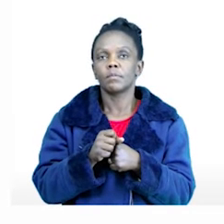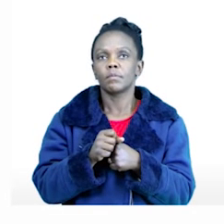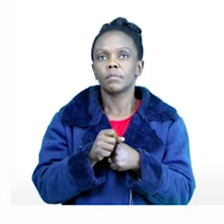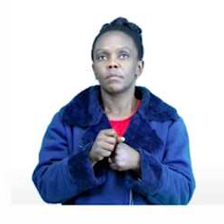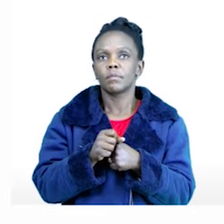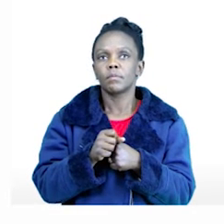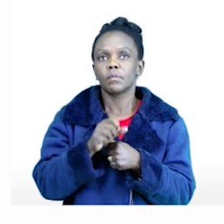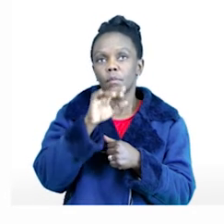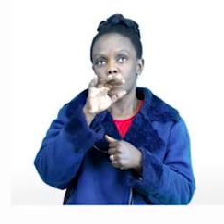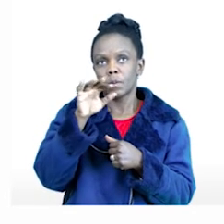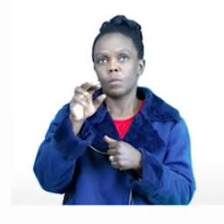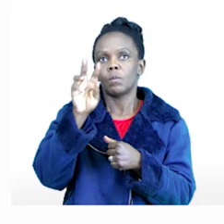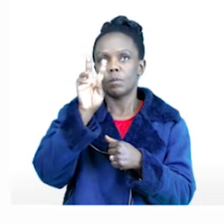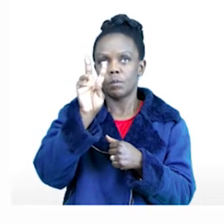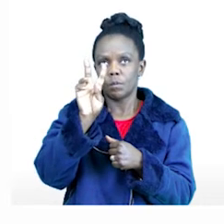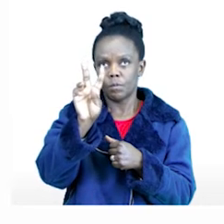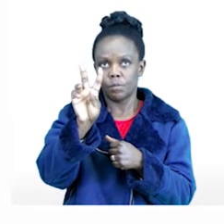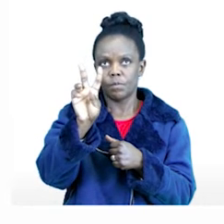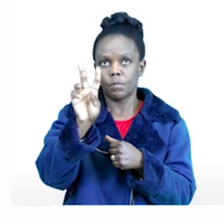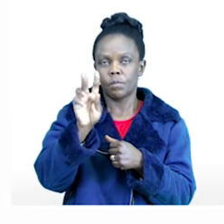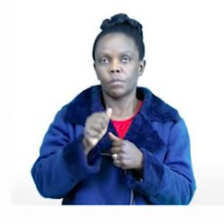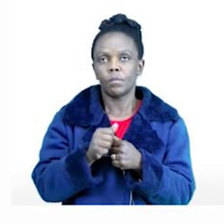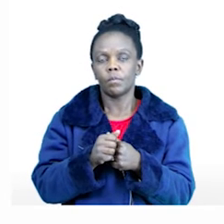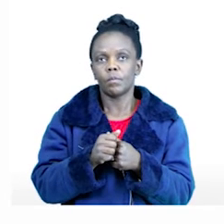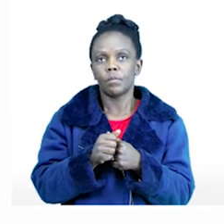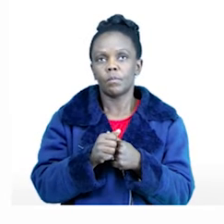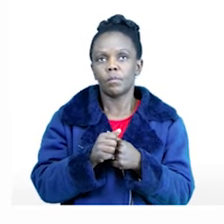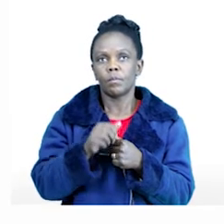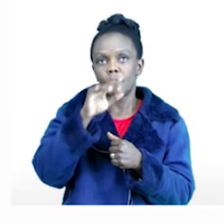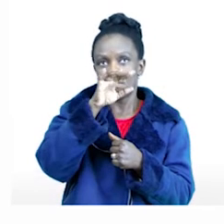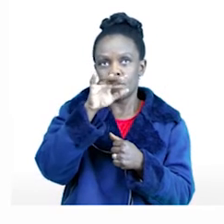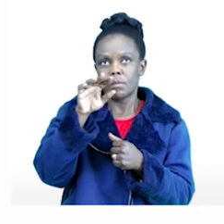it makes is V. Let's all say V.